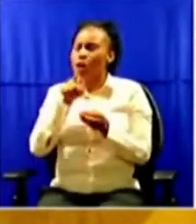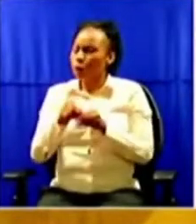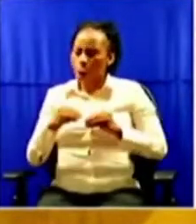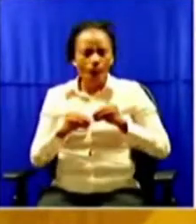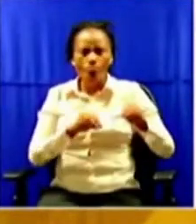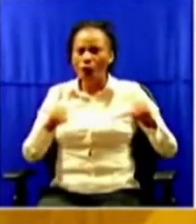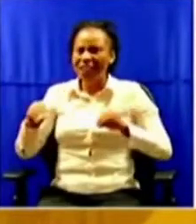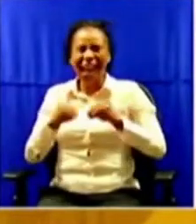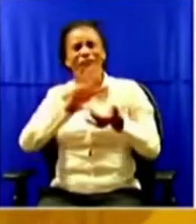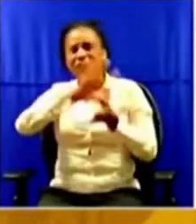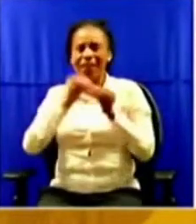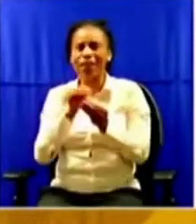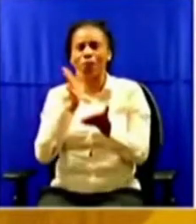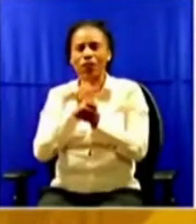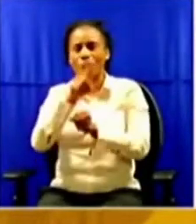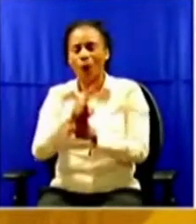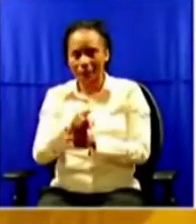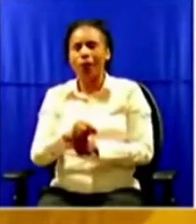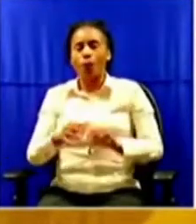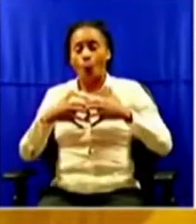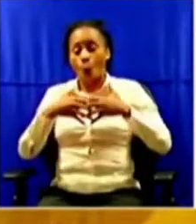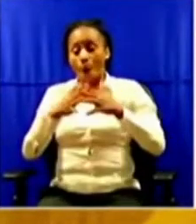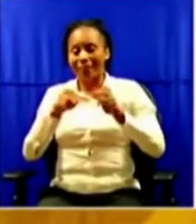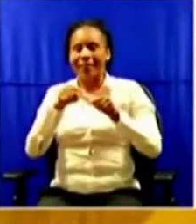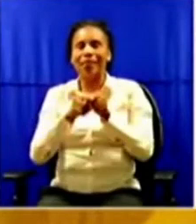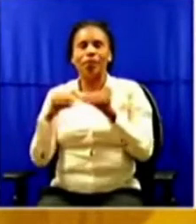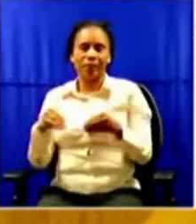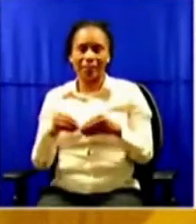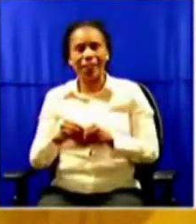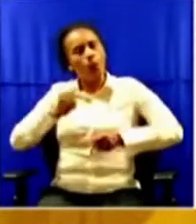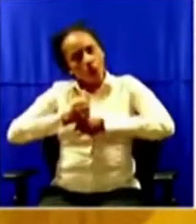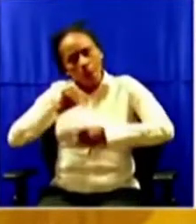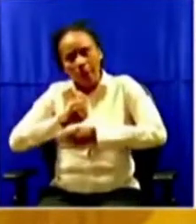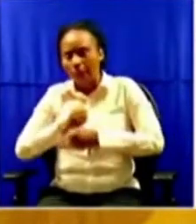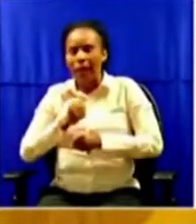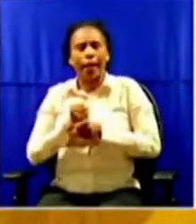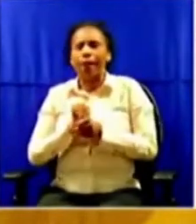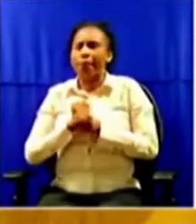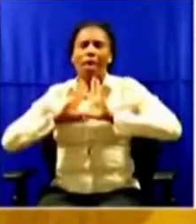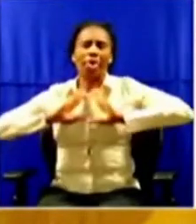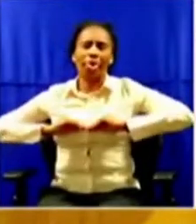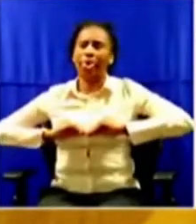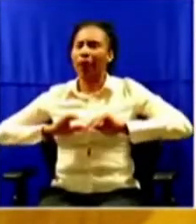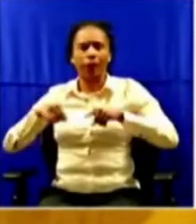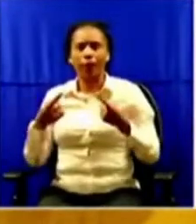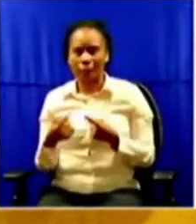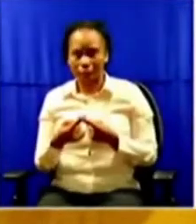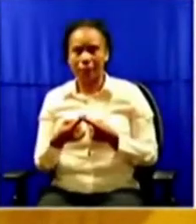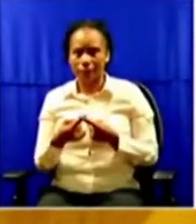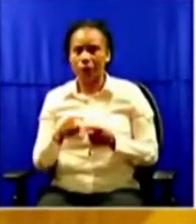can. Our country owes you as much a debt of gratitude as it does to the frontline workers who have nursed the